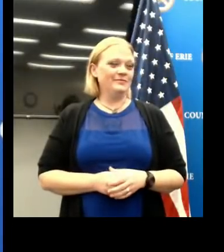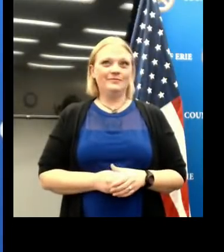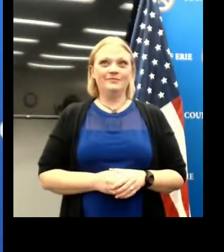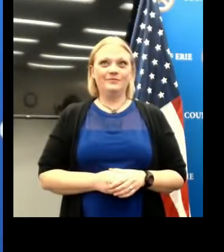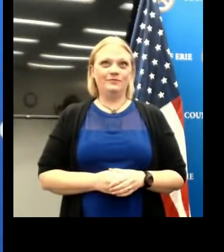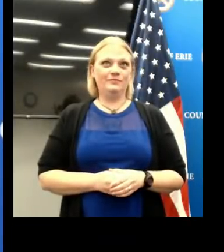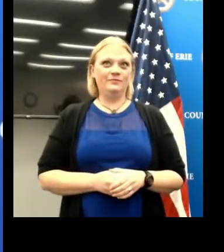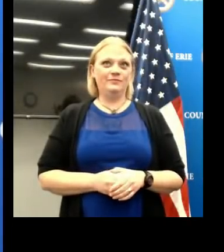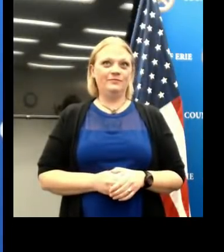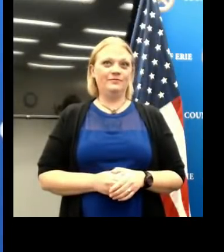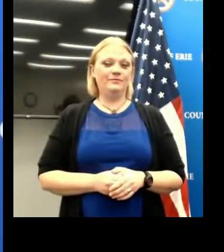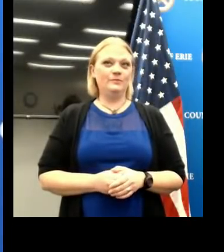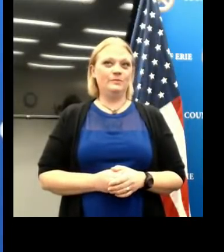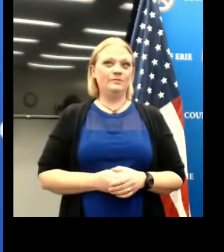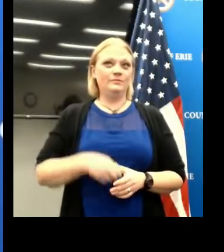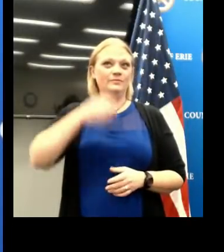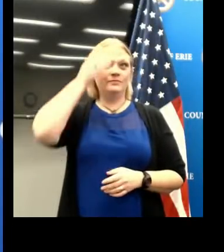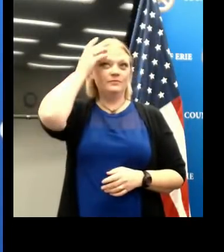Ready?